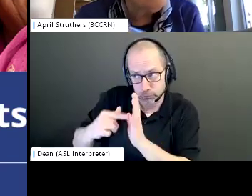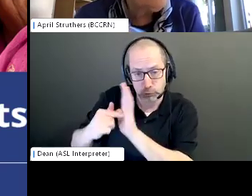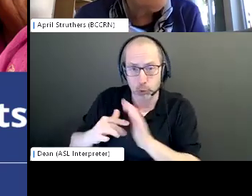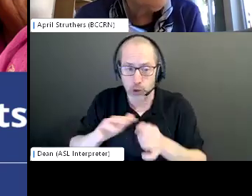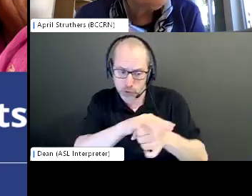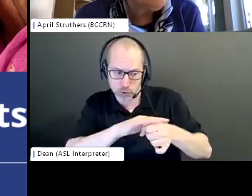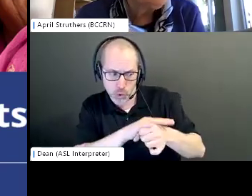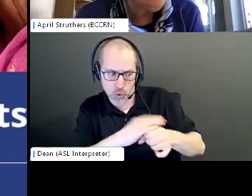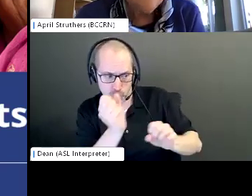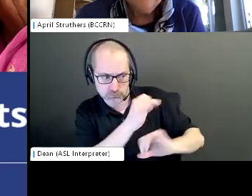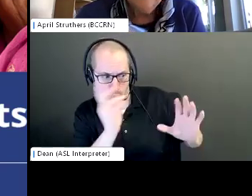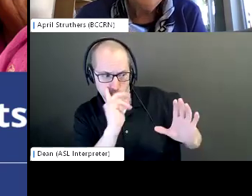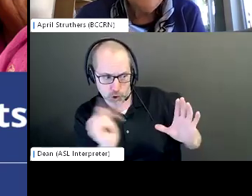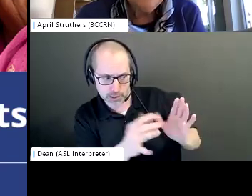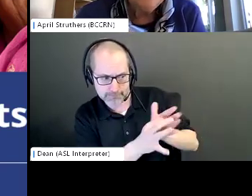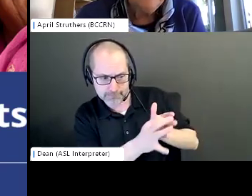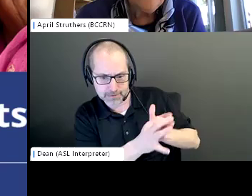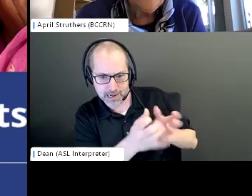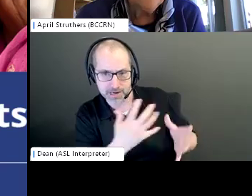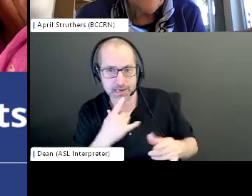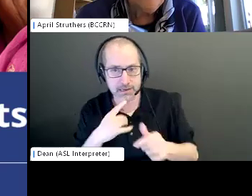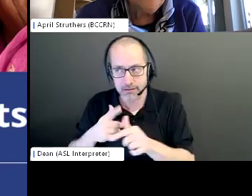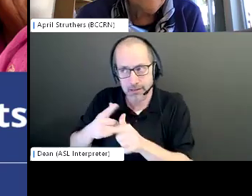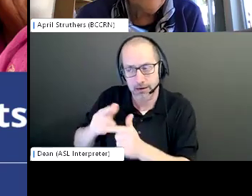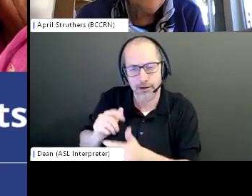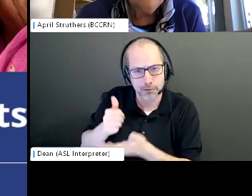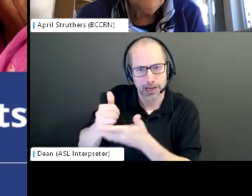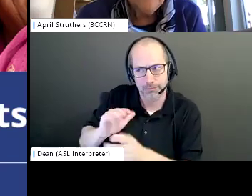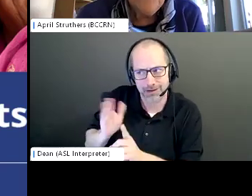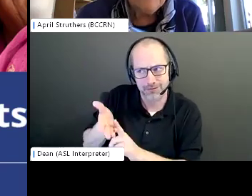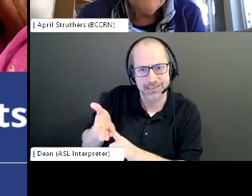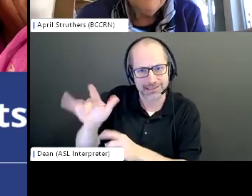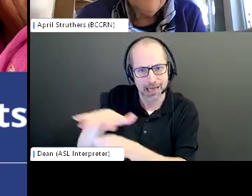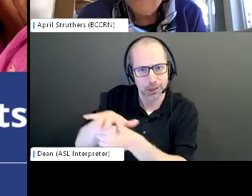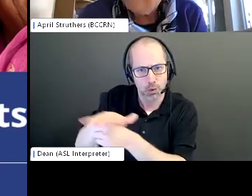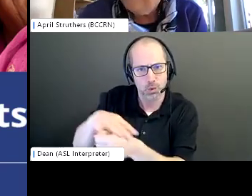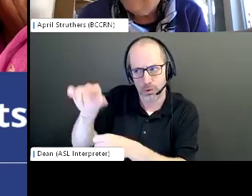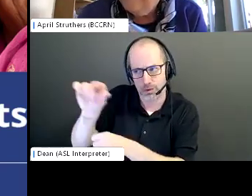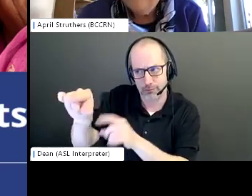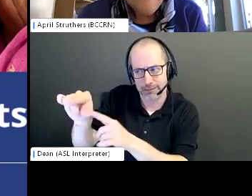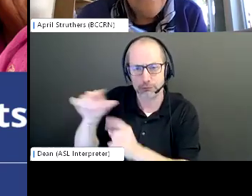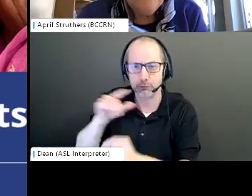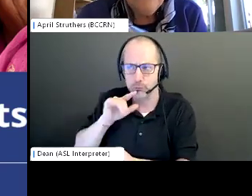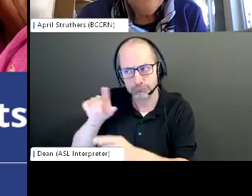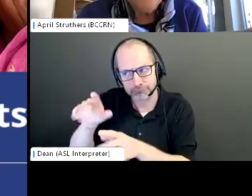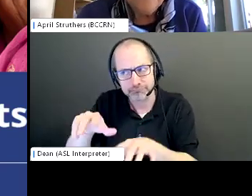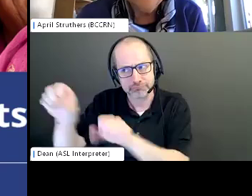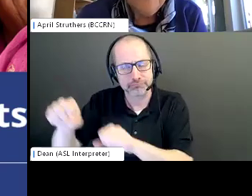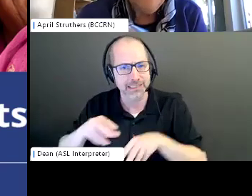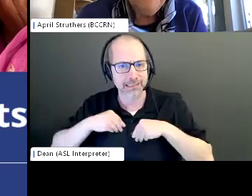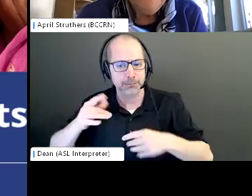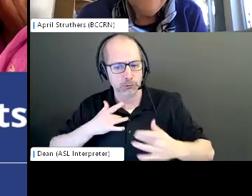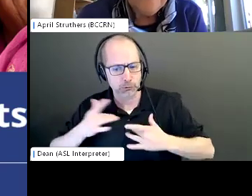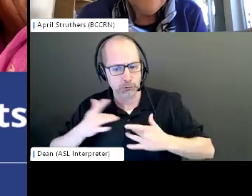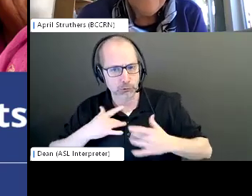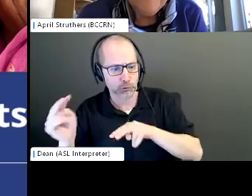to convince the municipality that this is something that they could be thinking about as well. Thank you for the